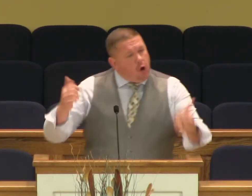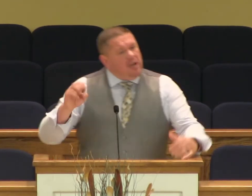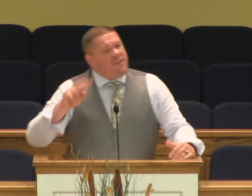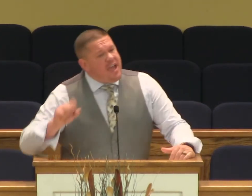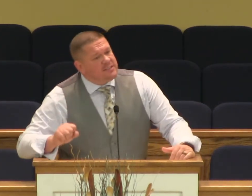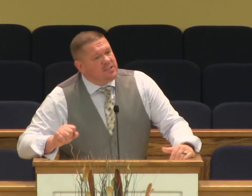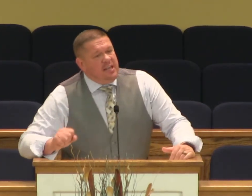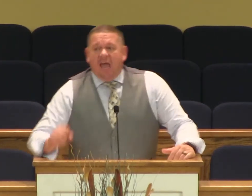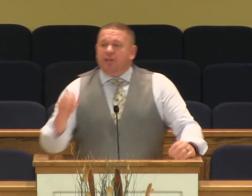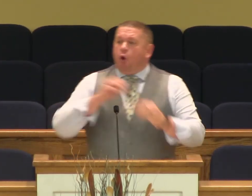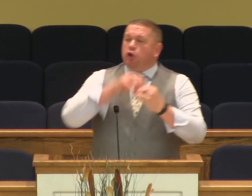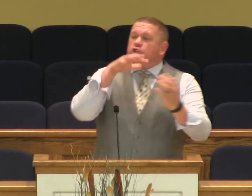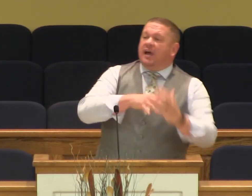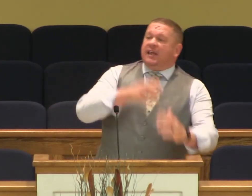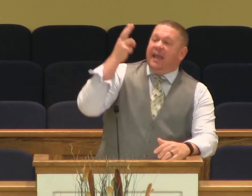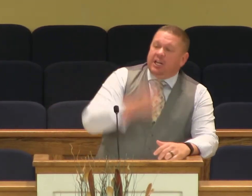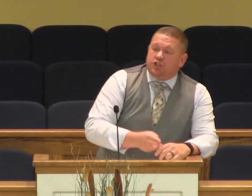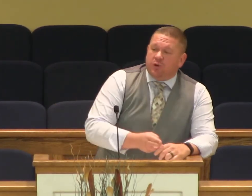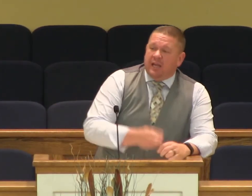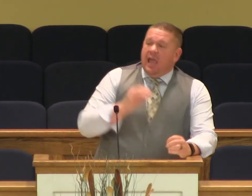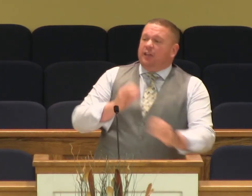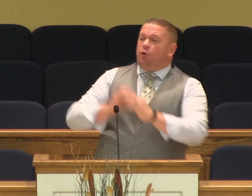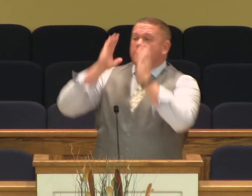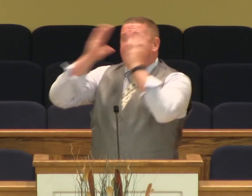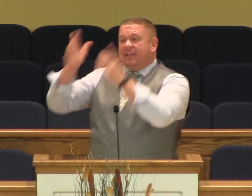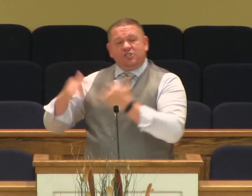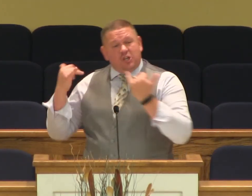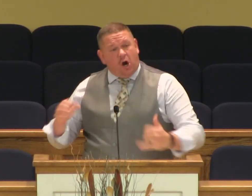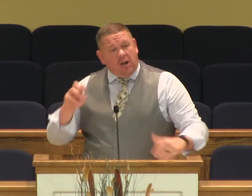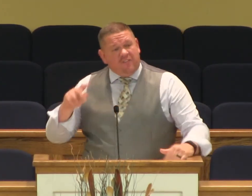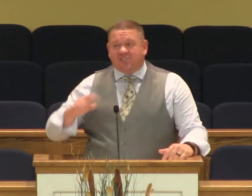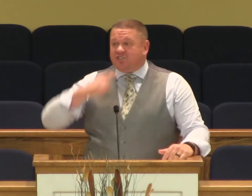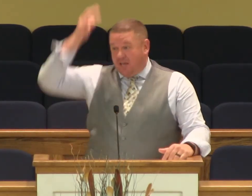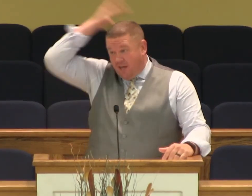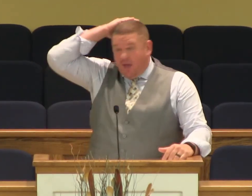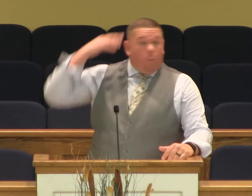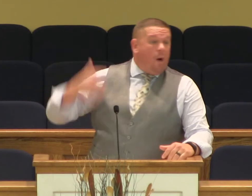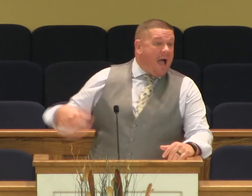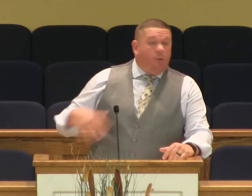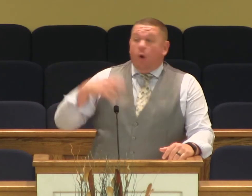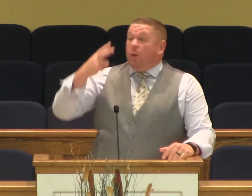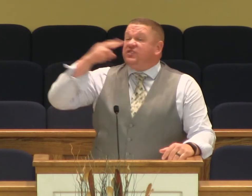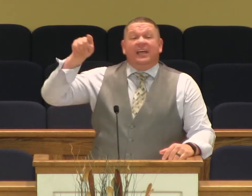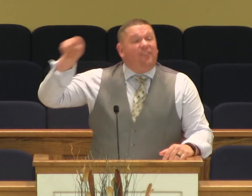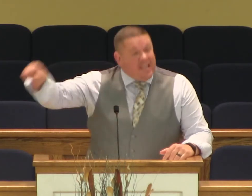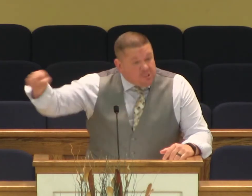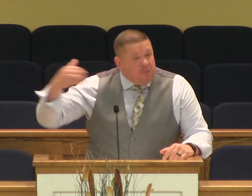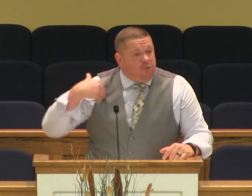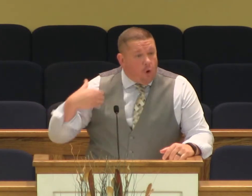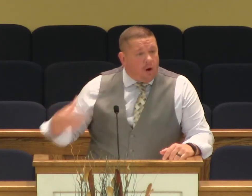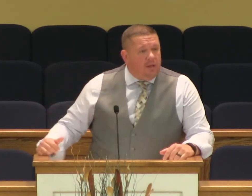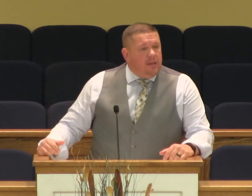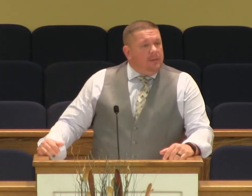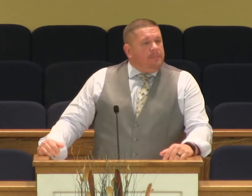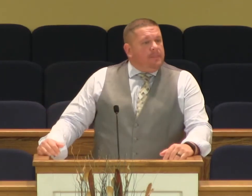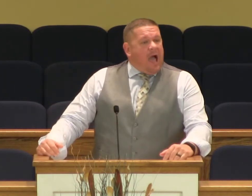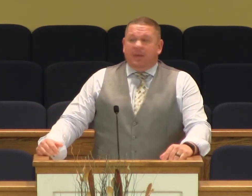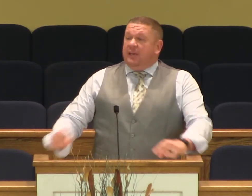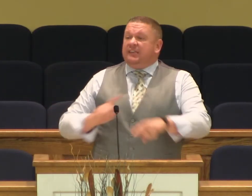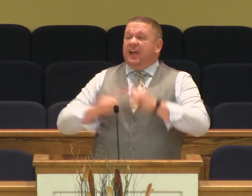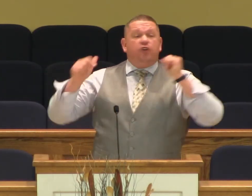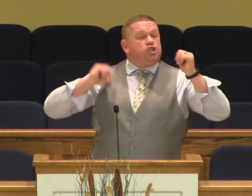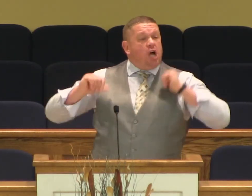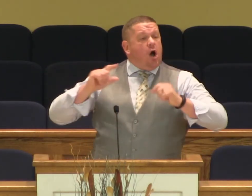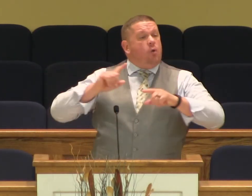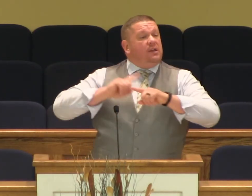then current events. And the more you study history and the more you pay attention to current events, you say, wow, we've seen this before. I